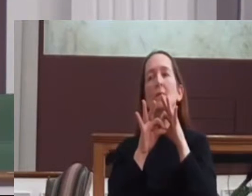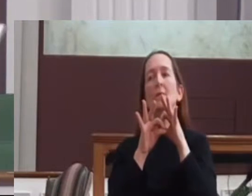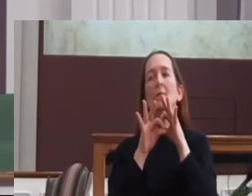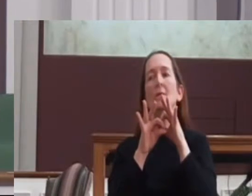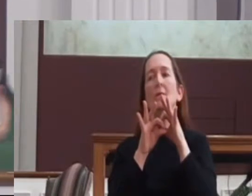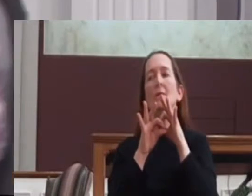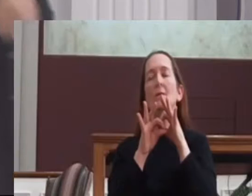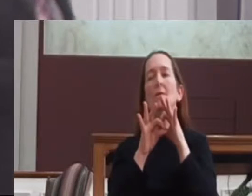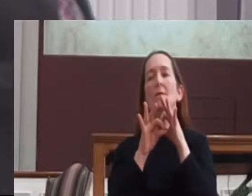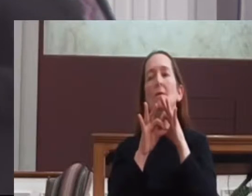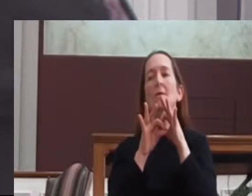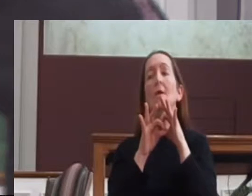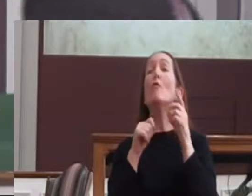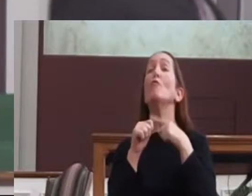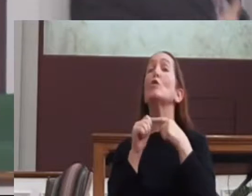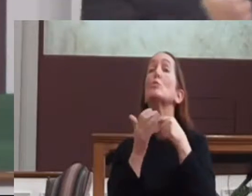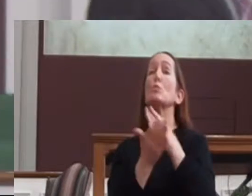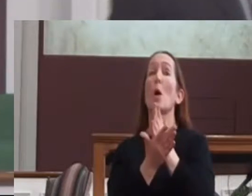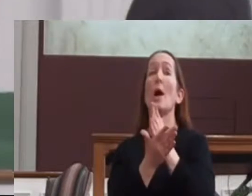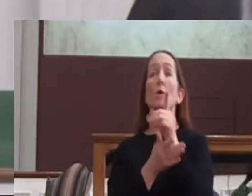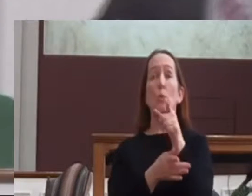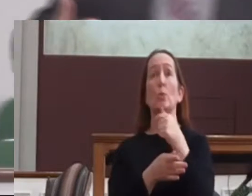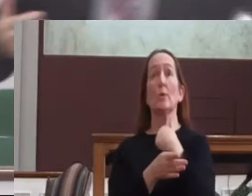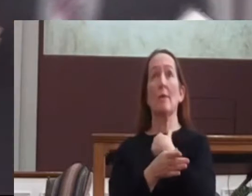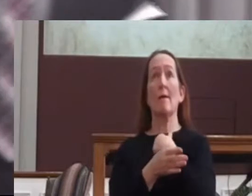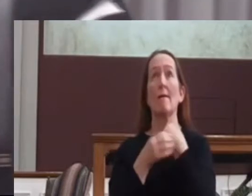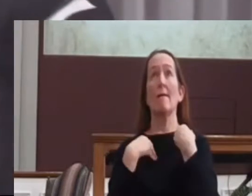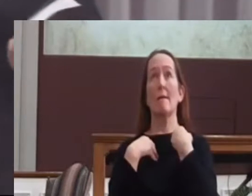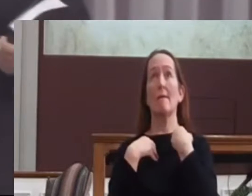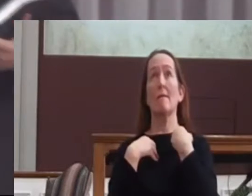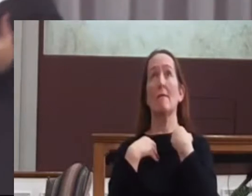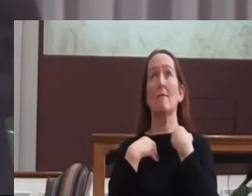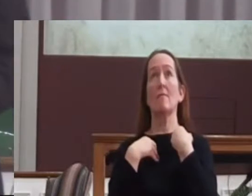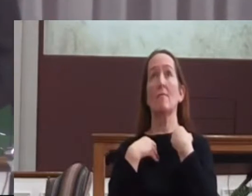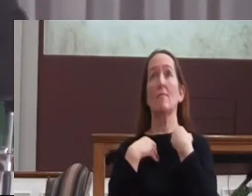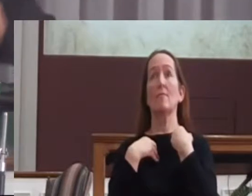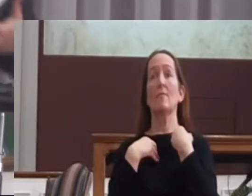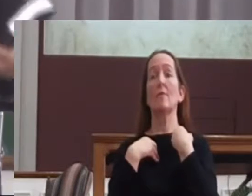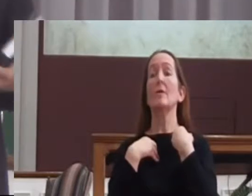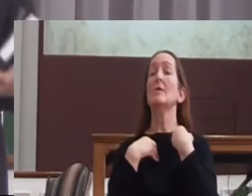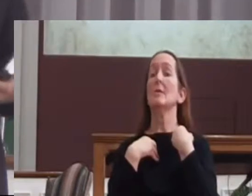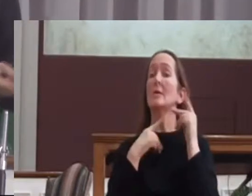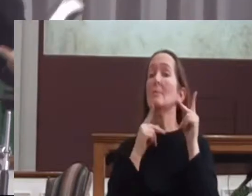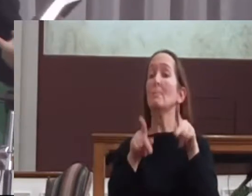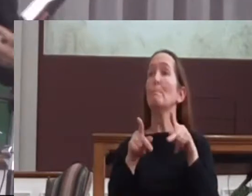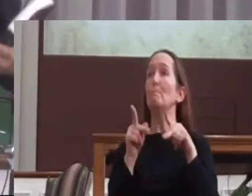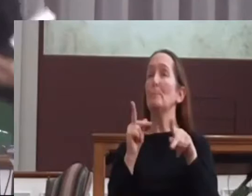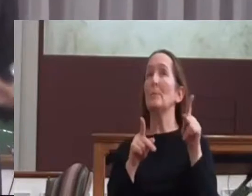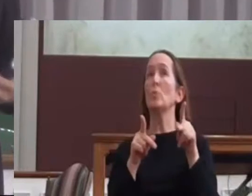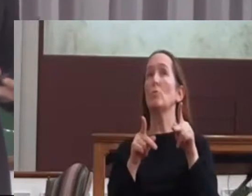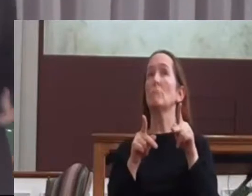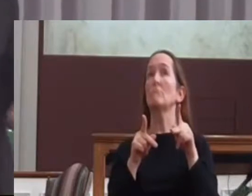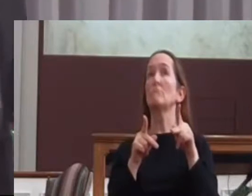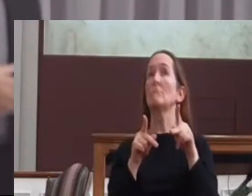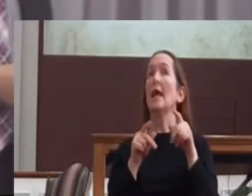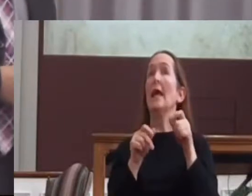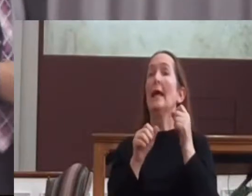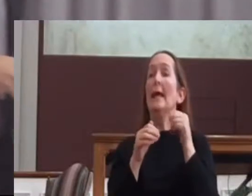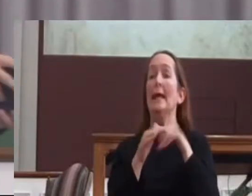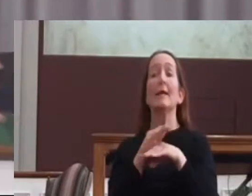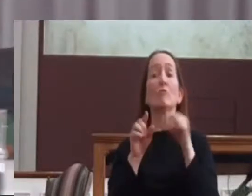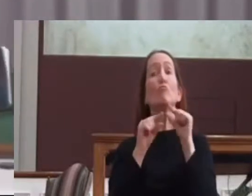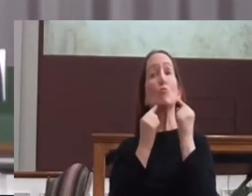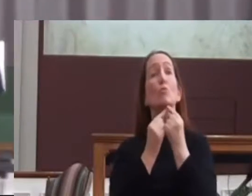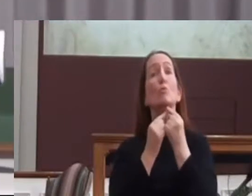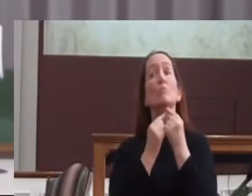important this idea is. The first right that you and I as